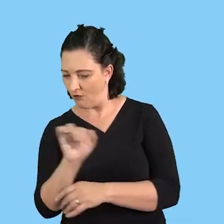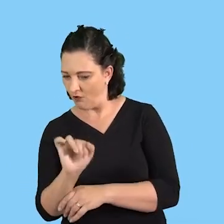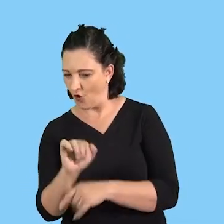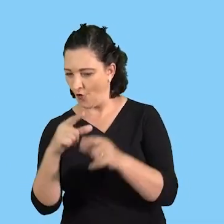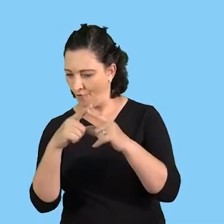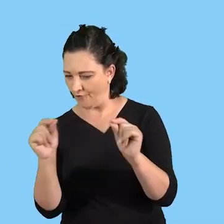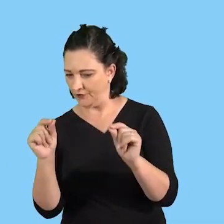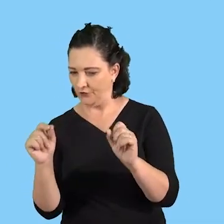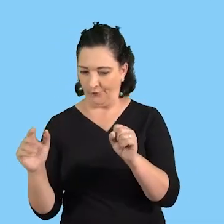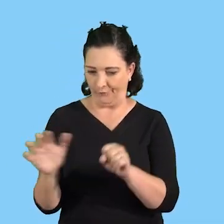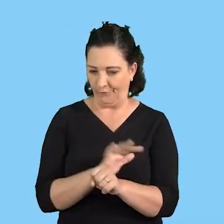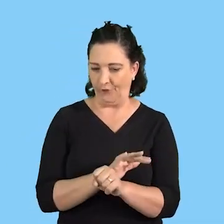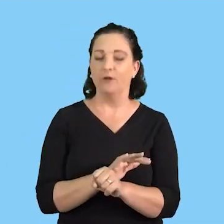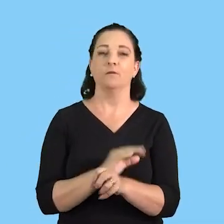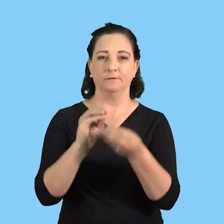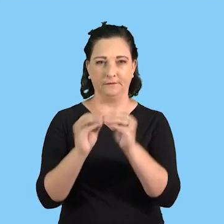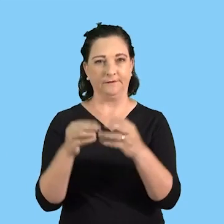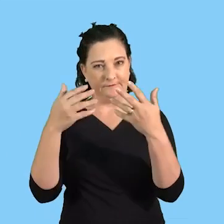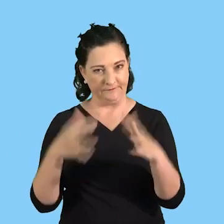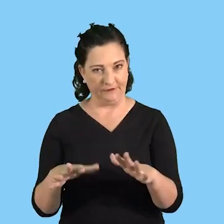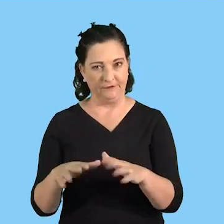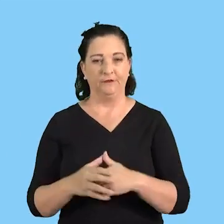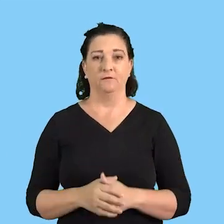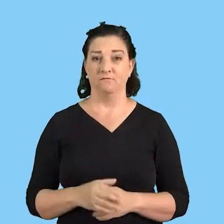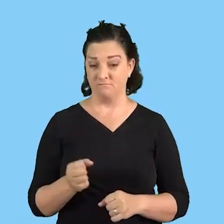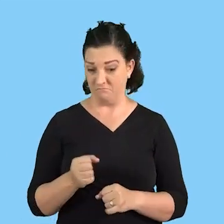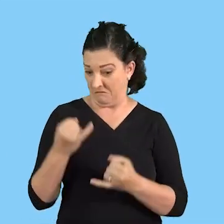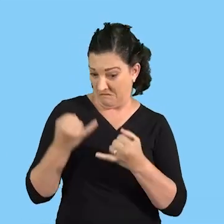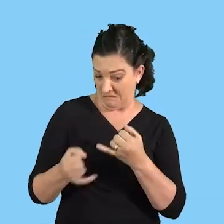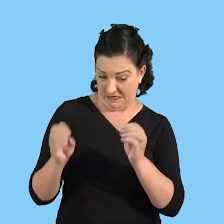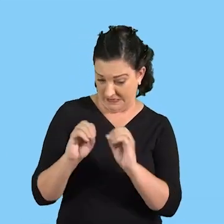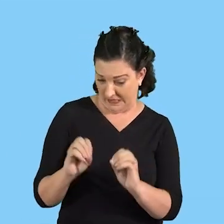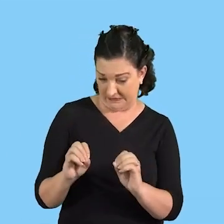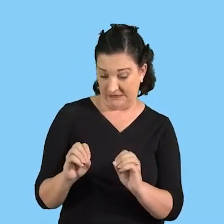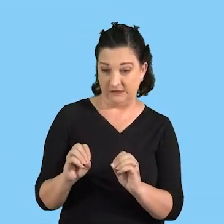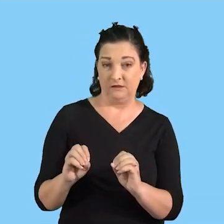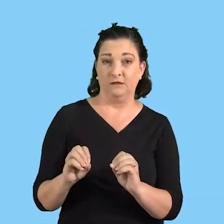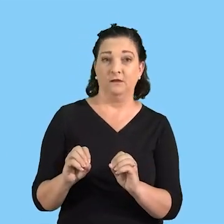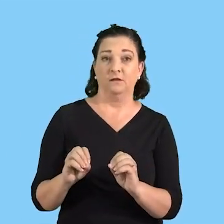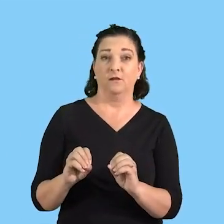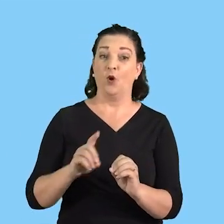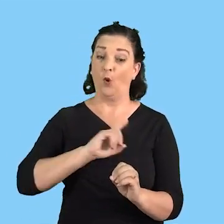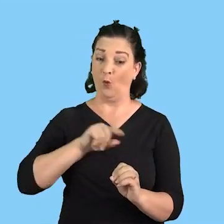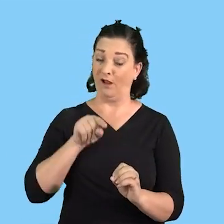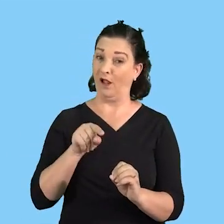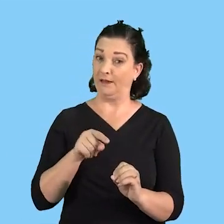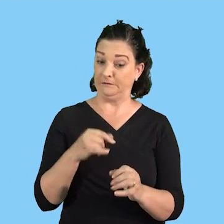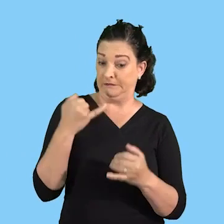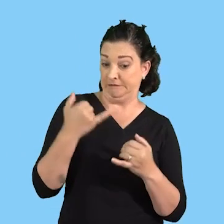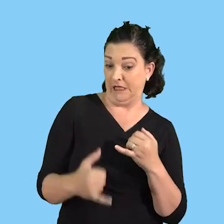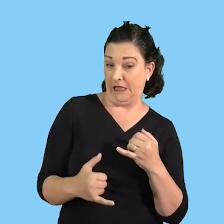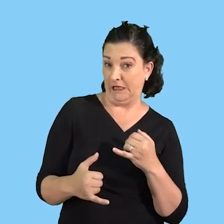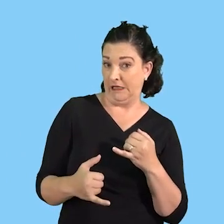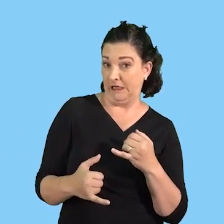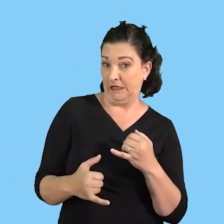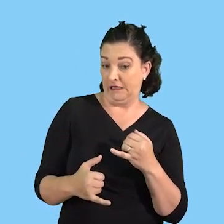the full car has been manufactured, I know that there are no mistakes that have happened. Because if there's a mistake, I